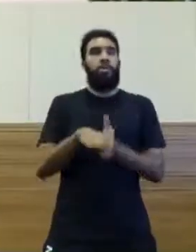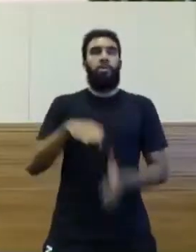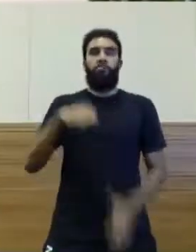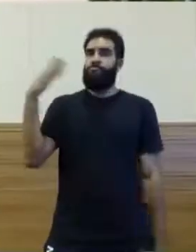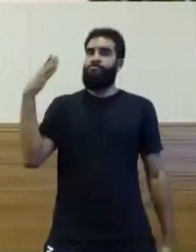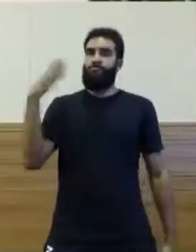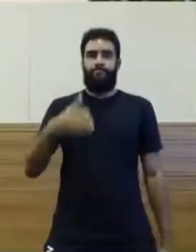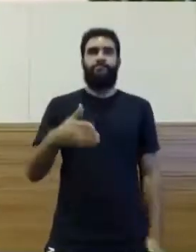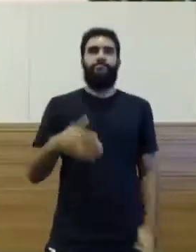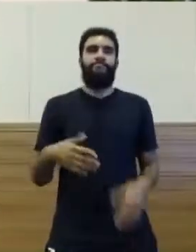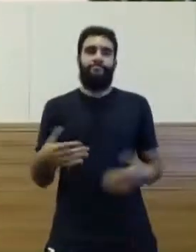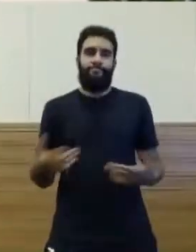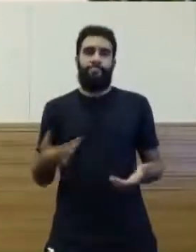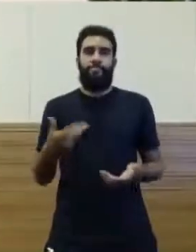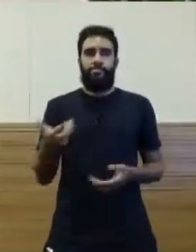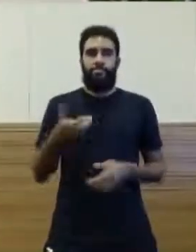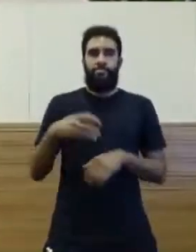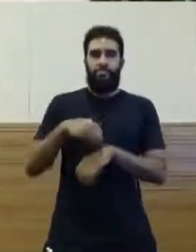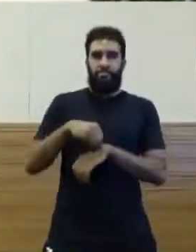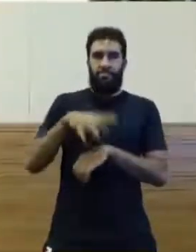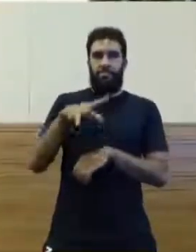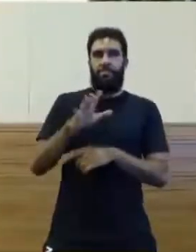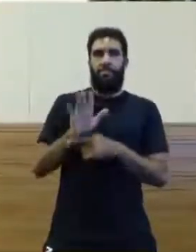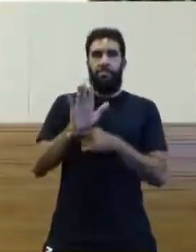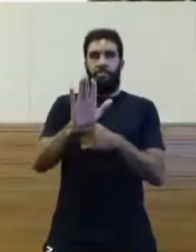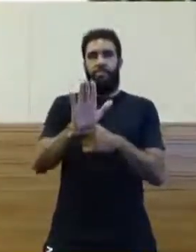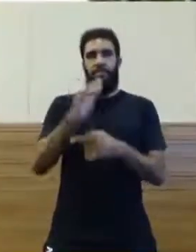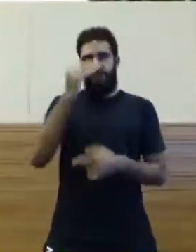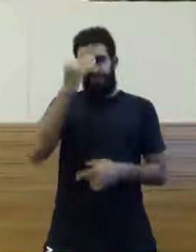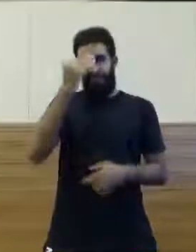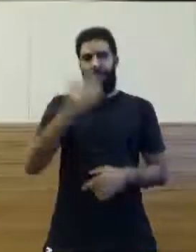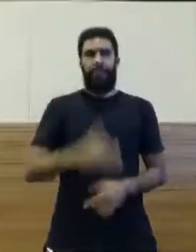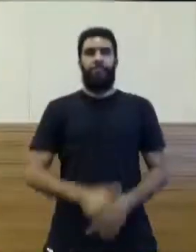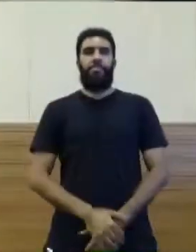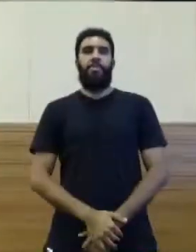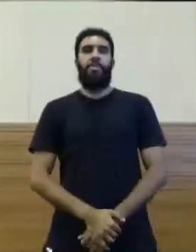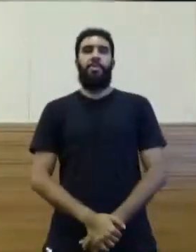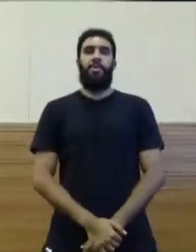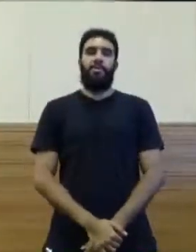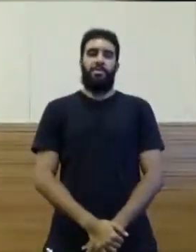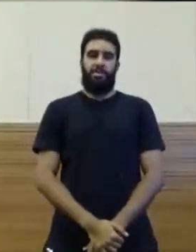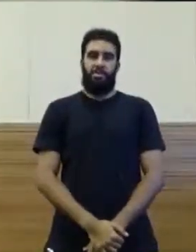And to get to this, that would be that.